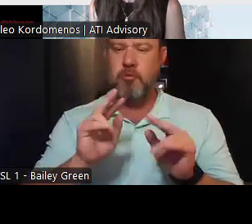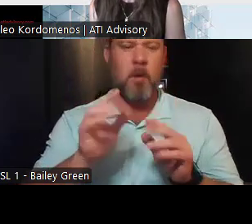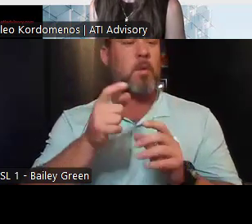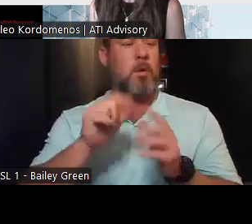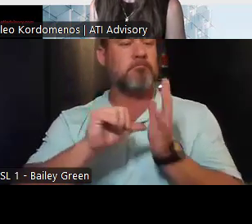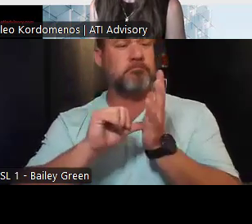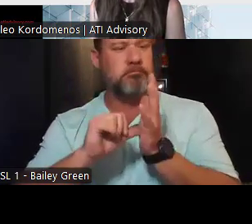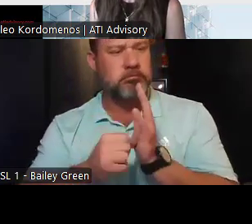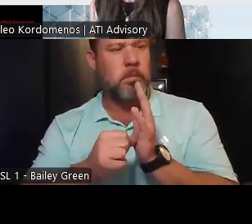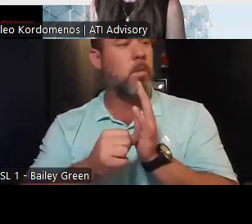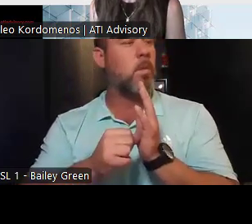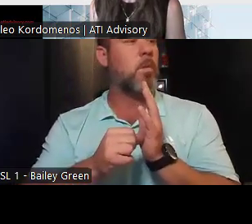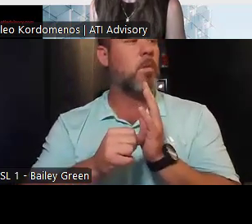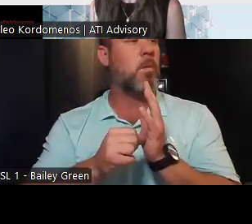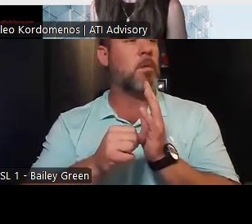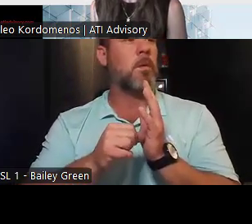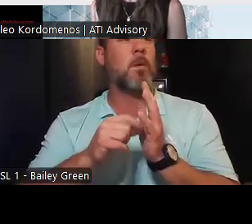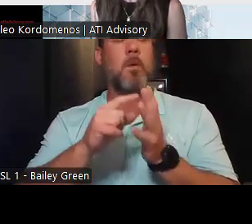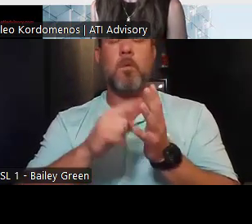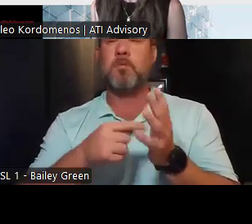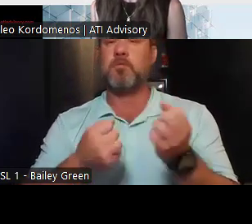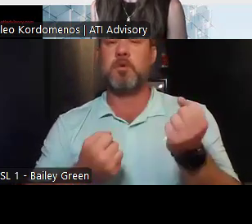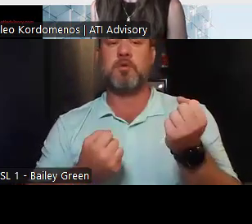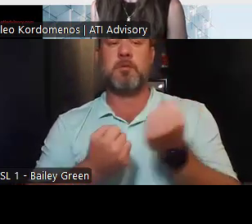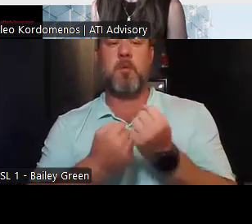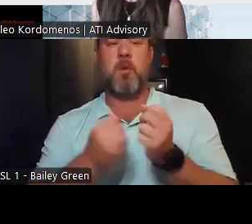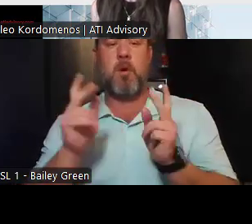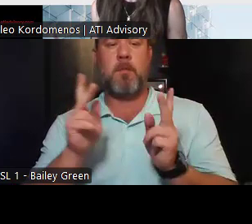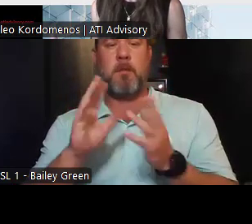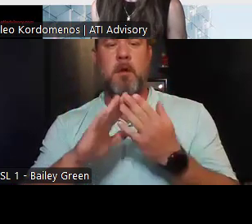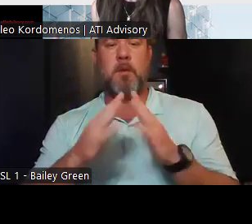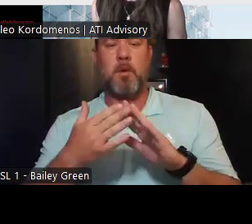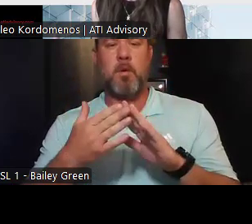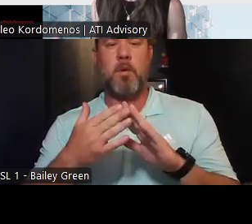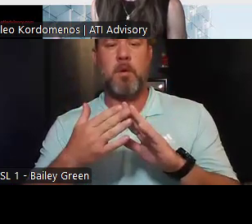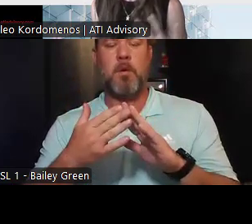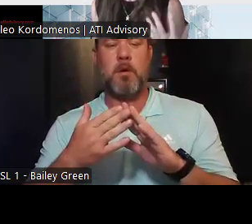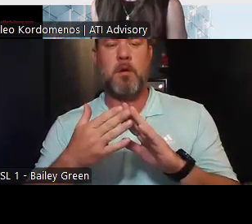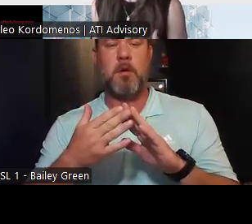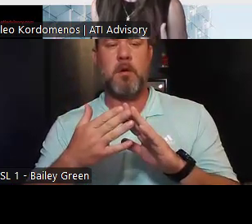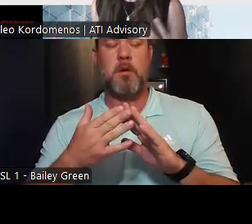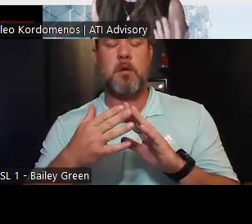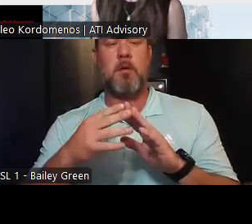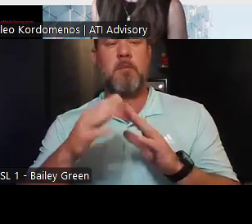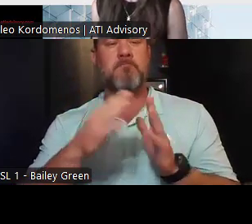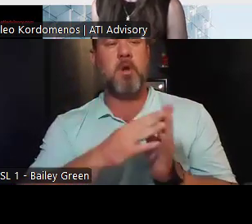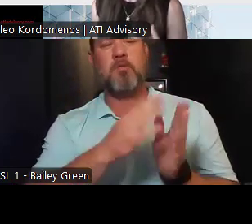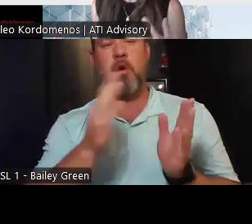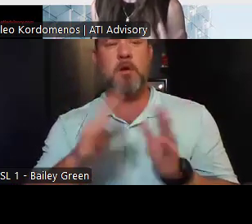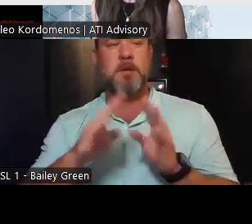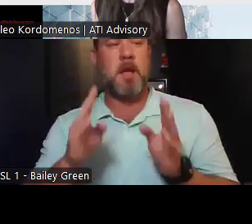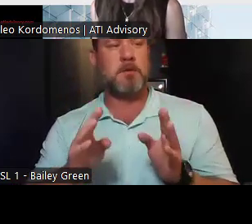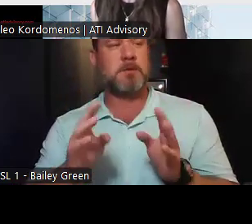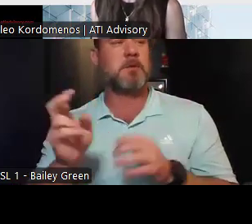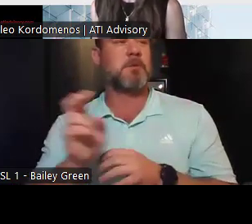emphasizing, what it takes to support people in the community. And it's really, looking across housing,